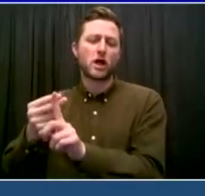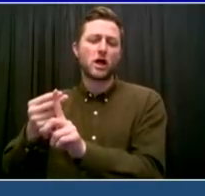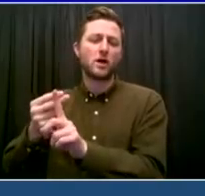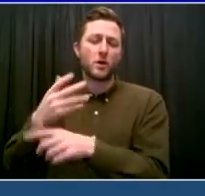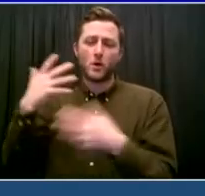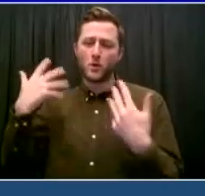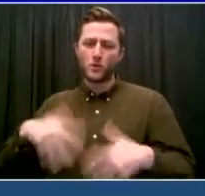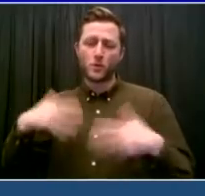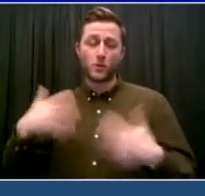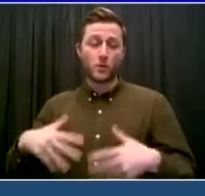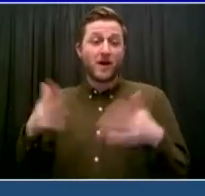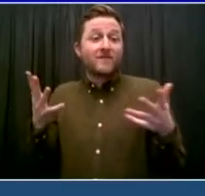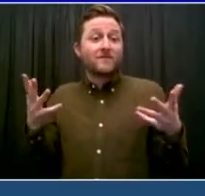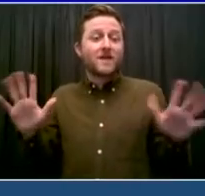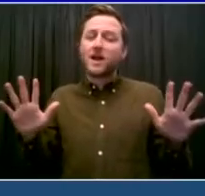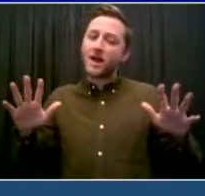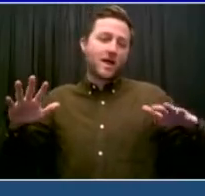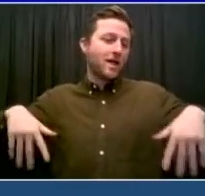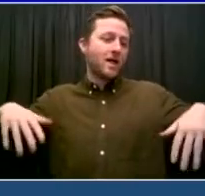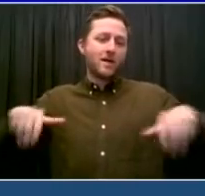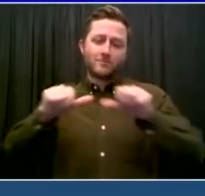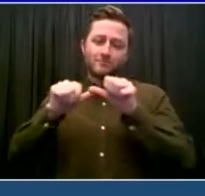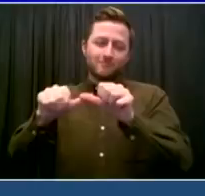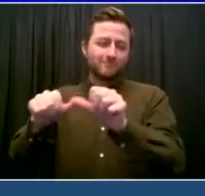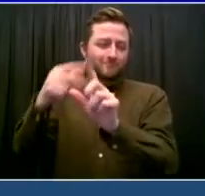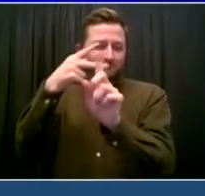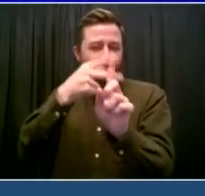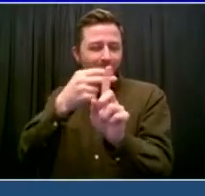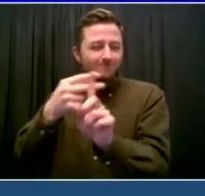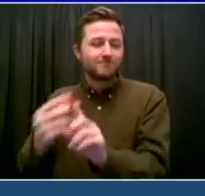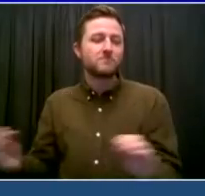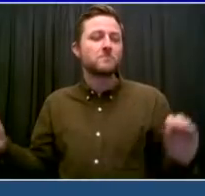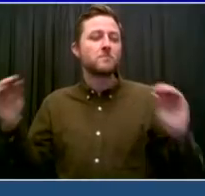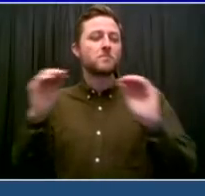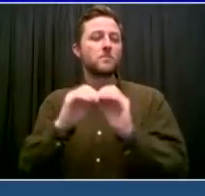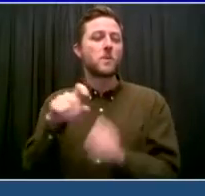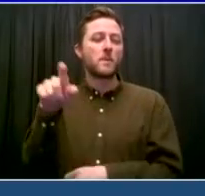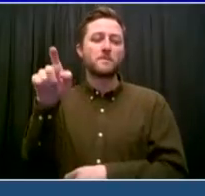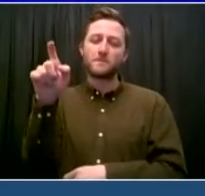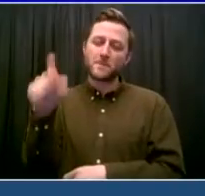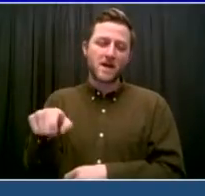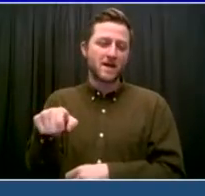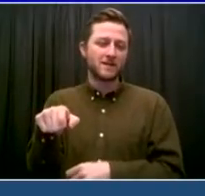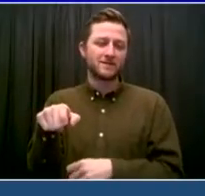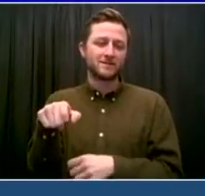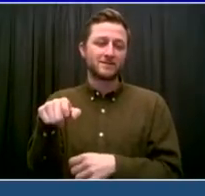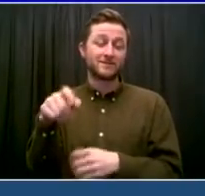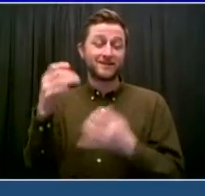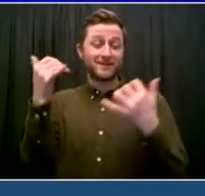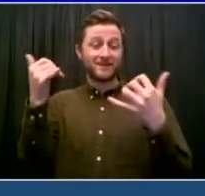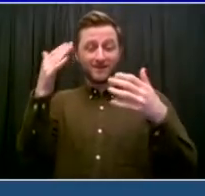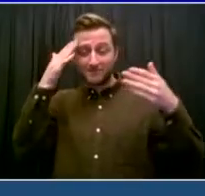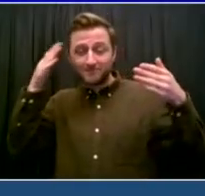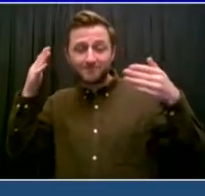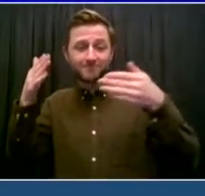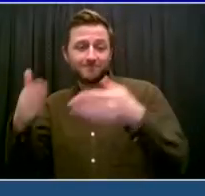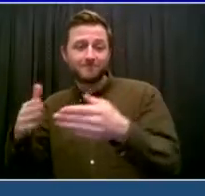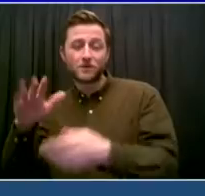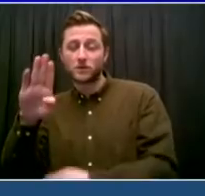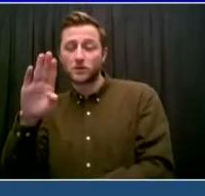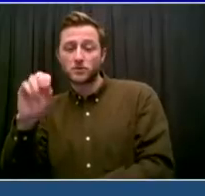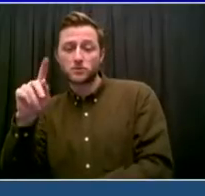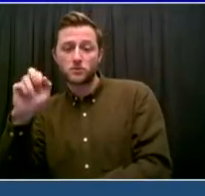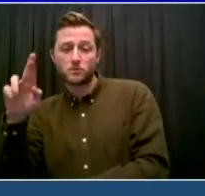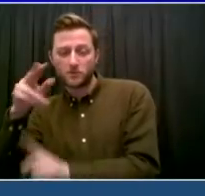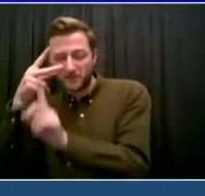to be, and we want to move even further to make sure that we get everyone boosted and vaccinated in the city. And this is going